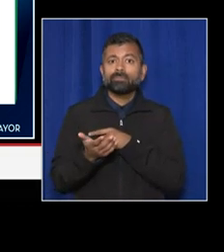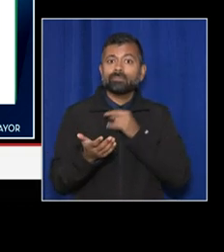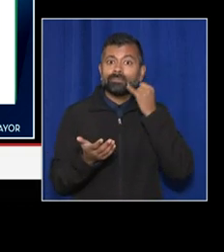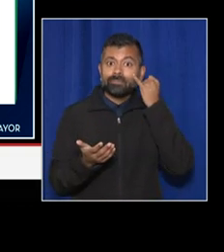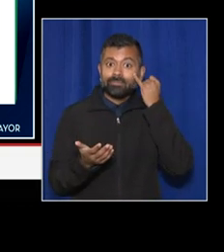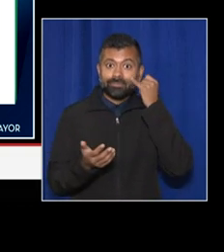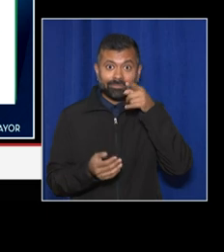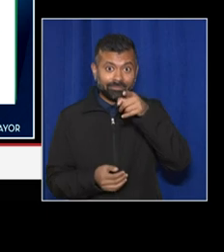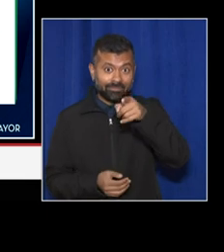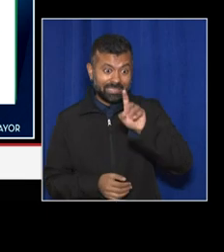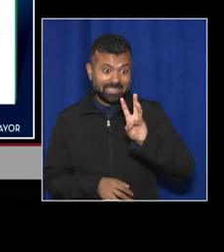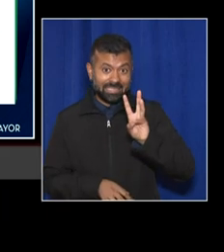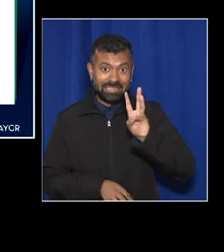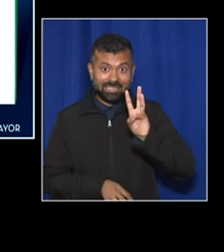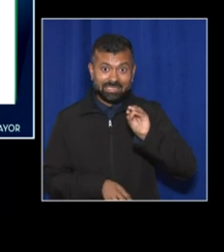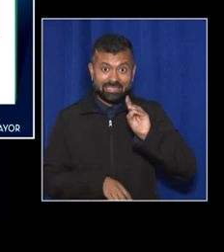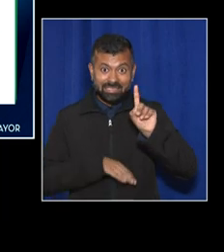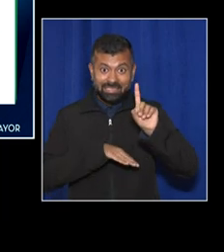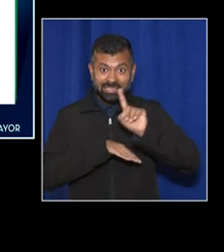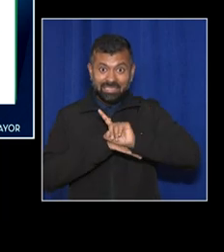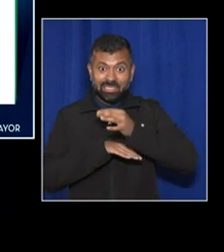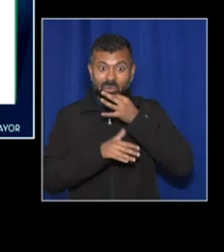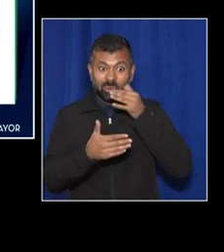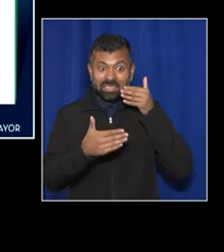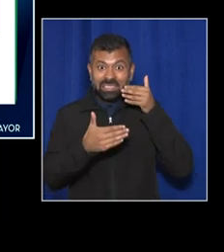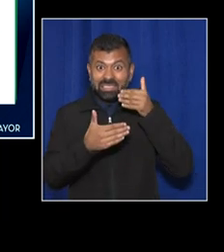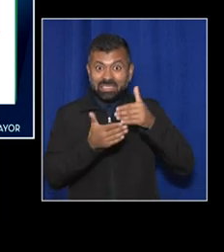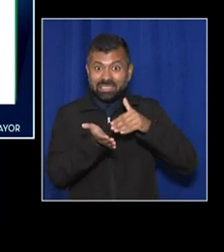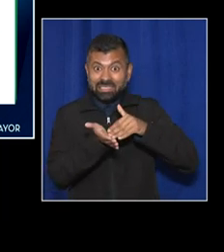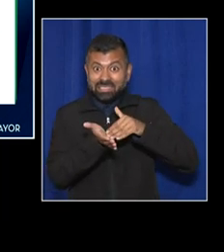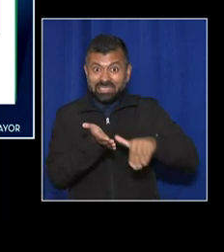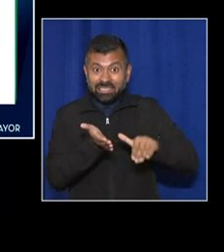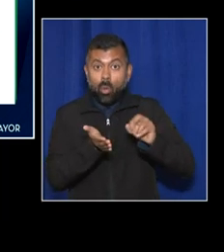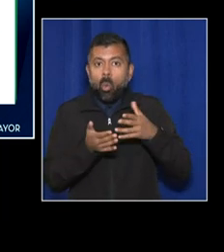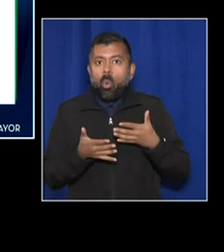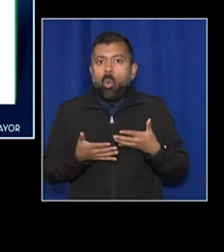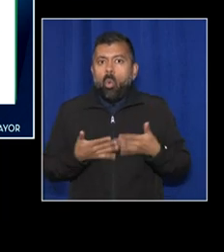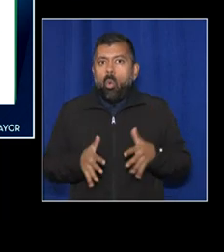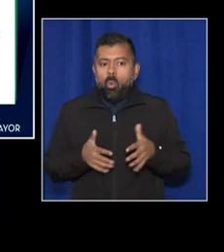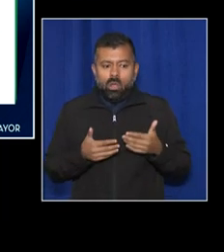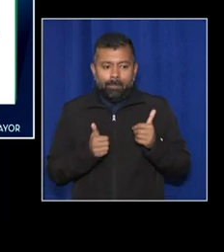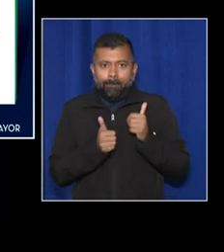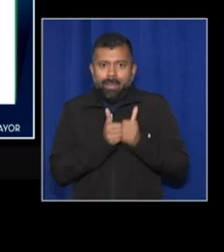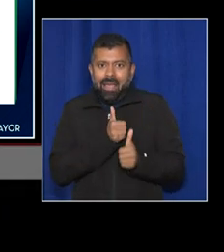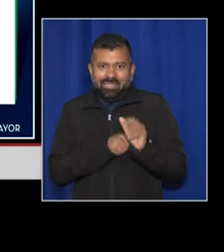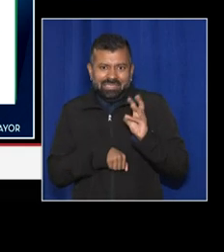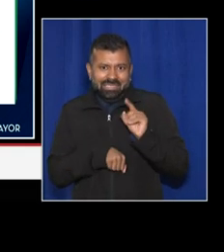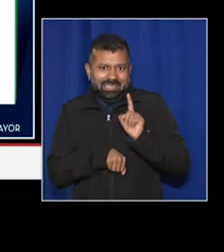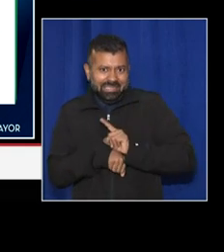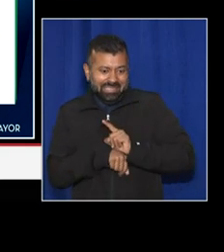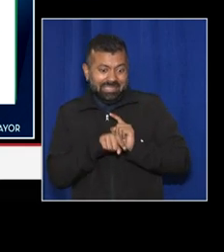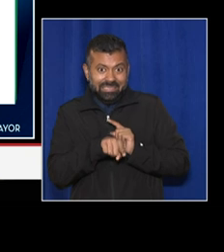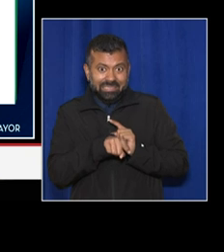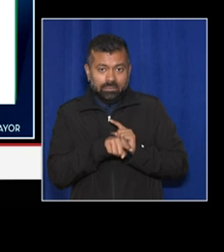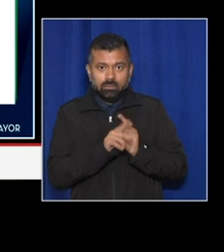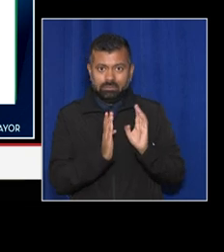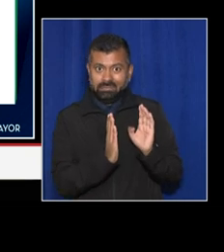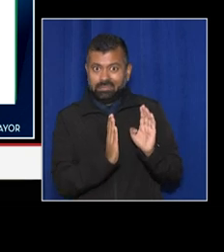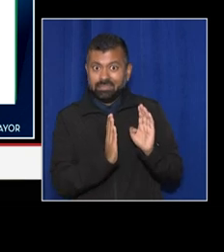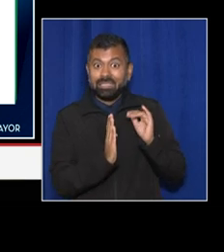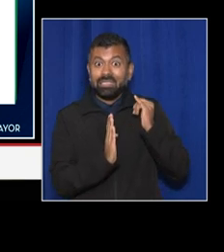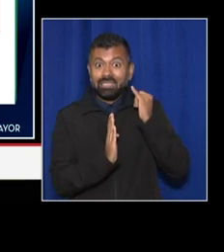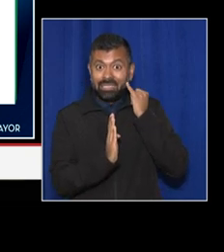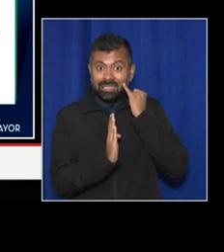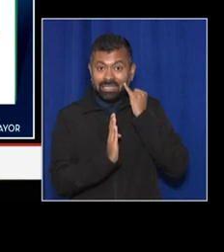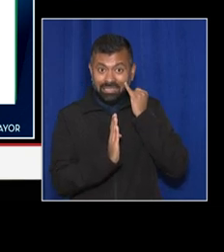job. They've lost their job in 60 days, and if you're more than 60 days since you lost your job, there are annual open enrollment periods. You'll